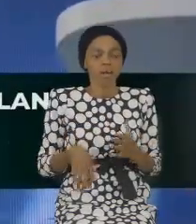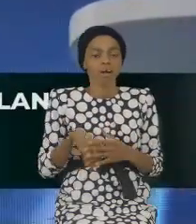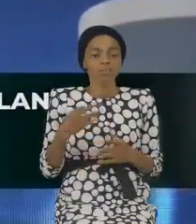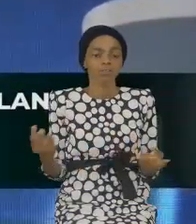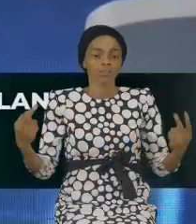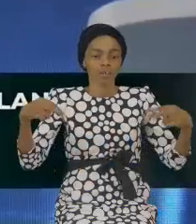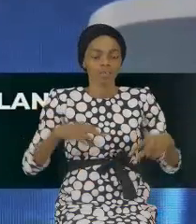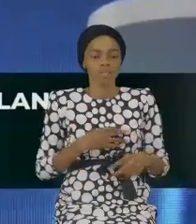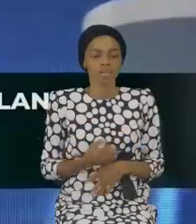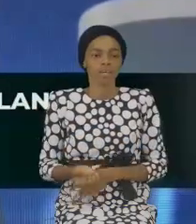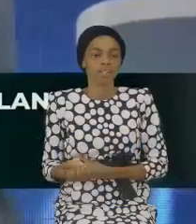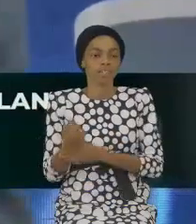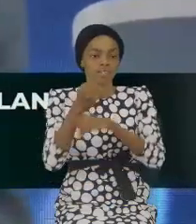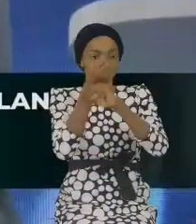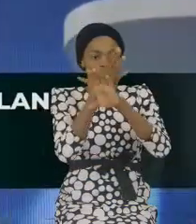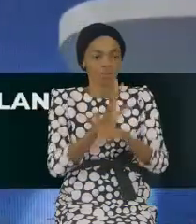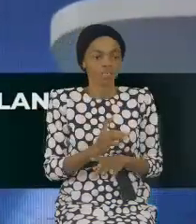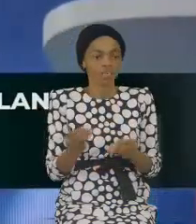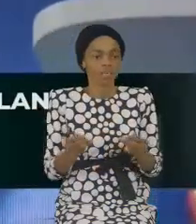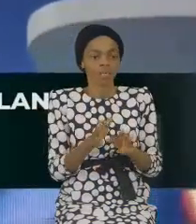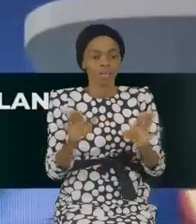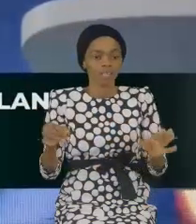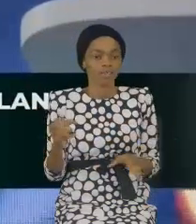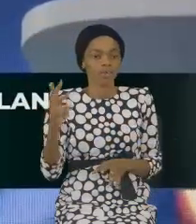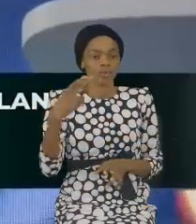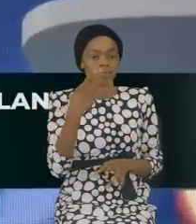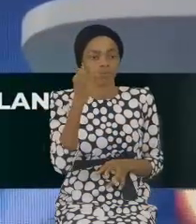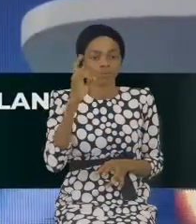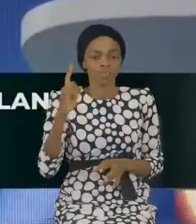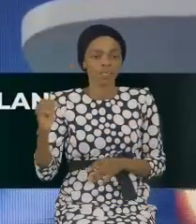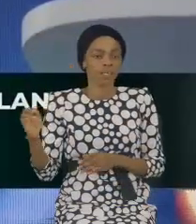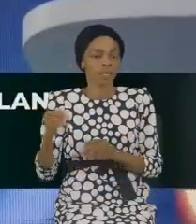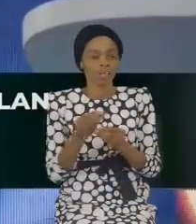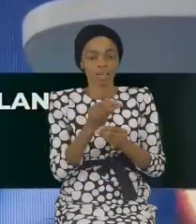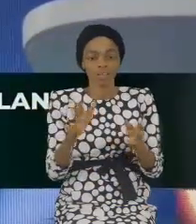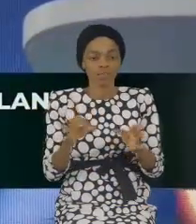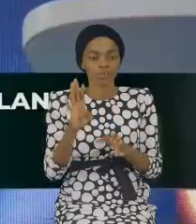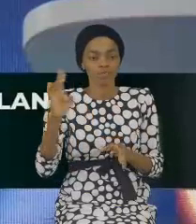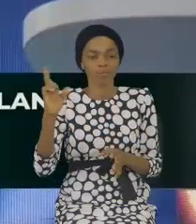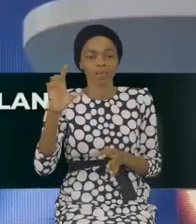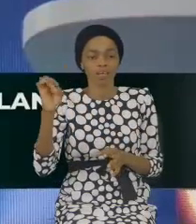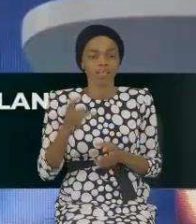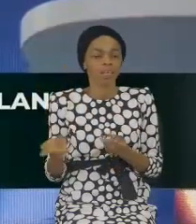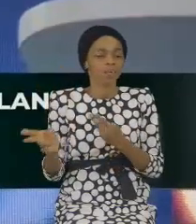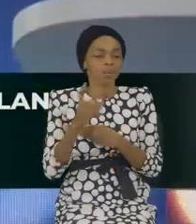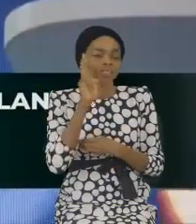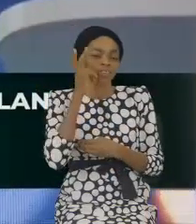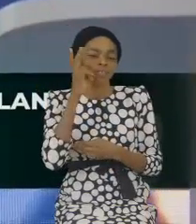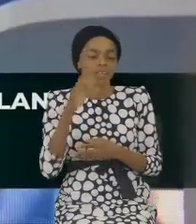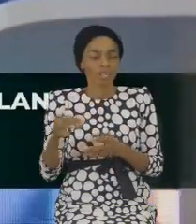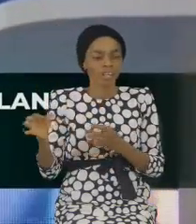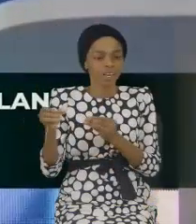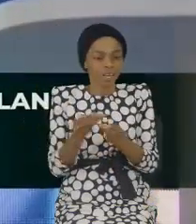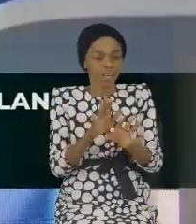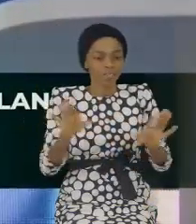it says, "A land of wheat, a land of barley, a land of vines, a land of fig trees, a land